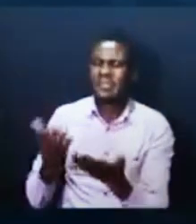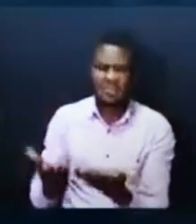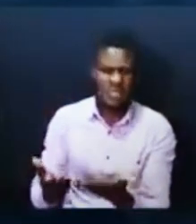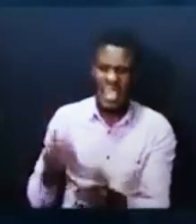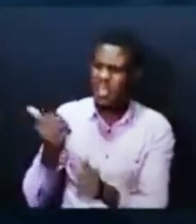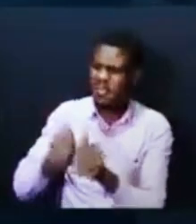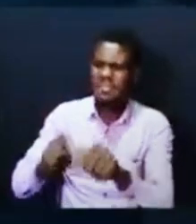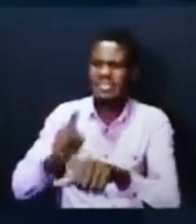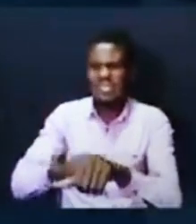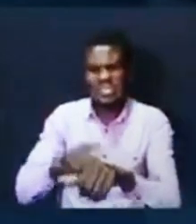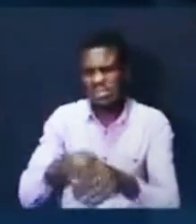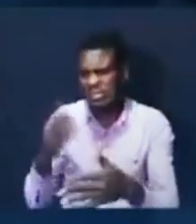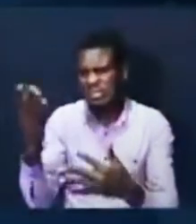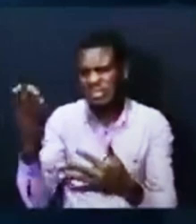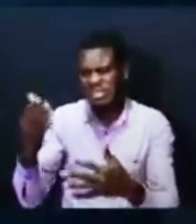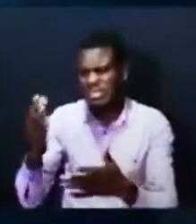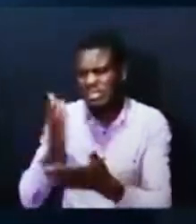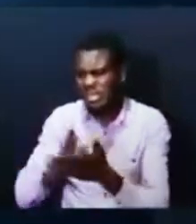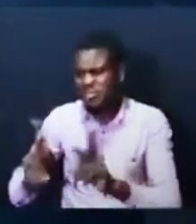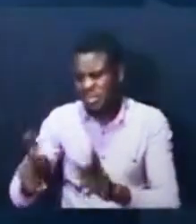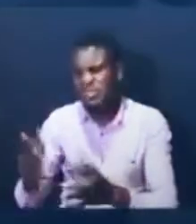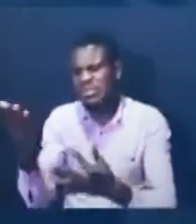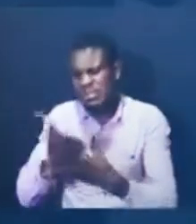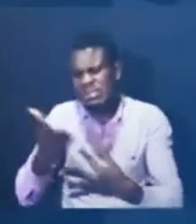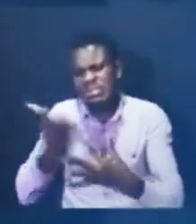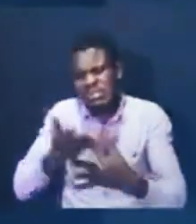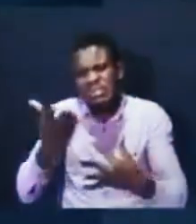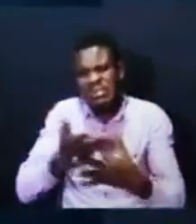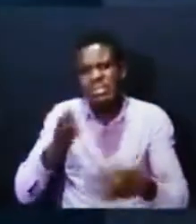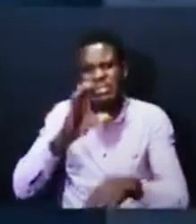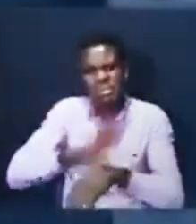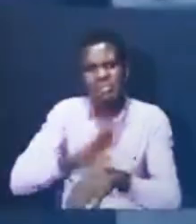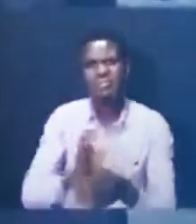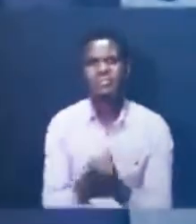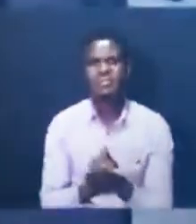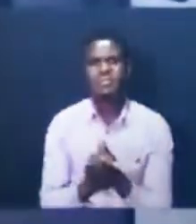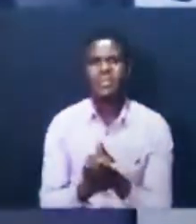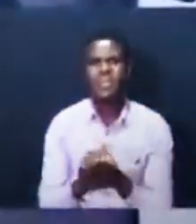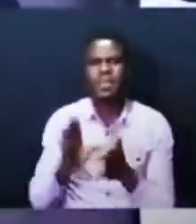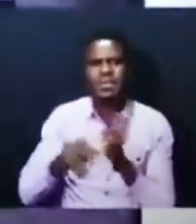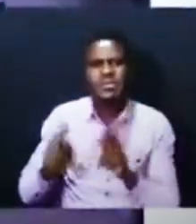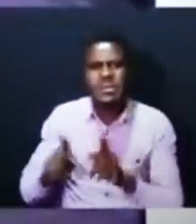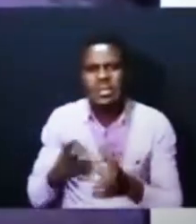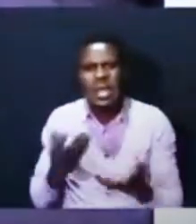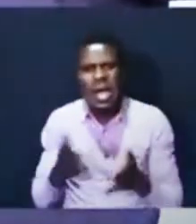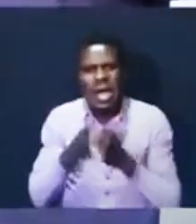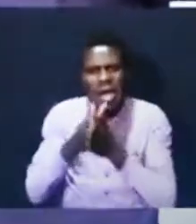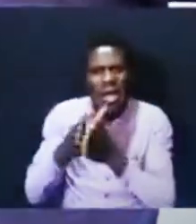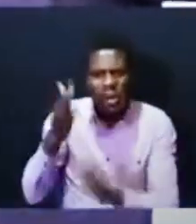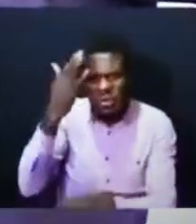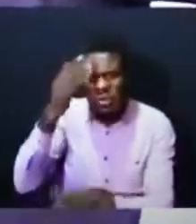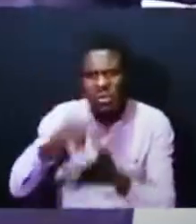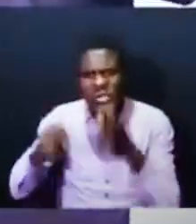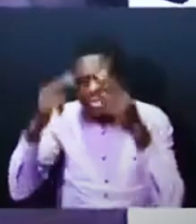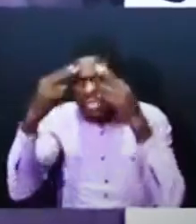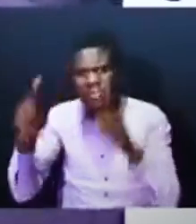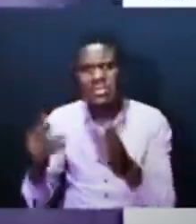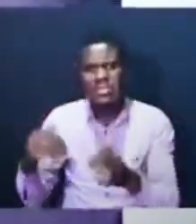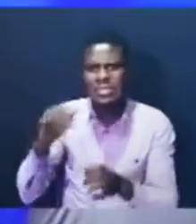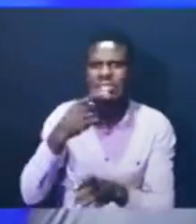disturbance. Bribiem no wa ha asafo no. And people say that, why, what is going on? They call themselves